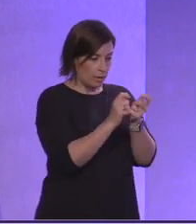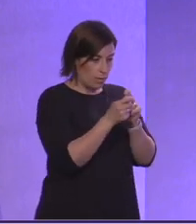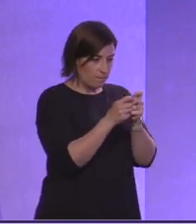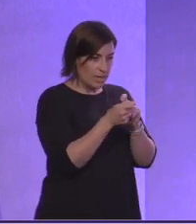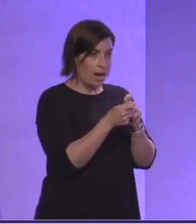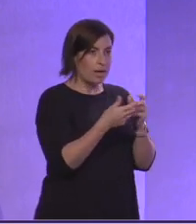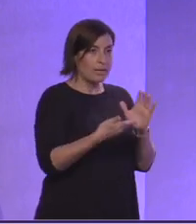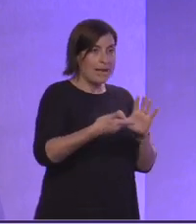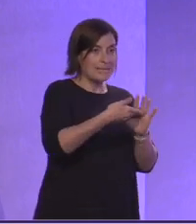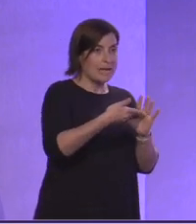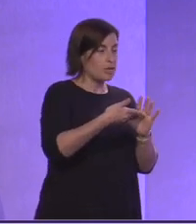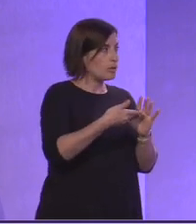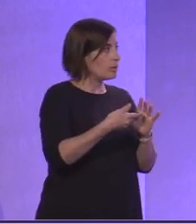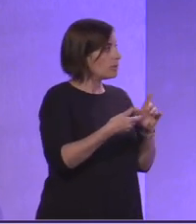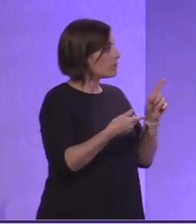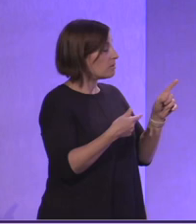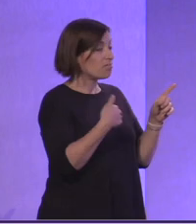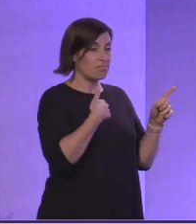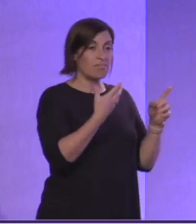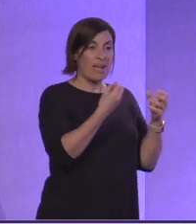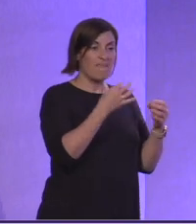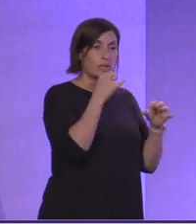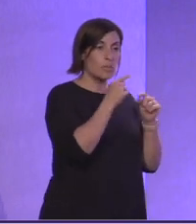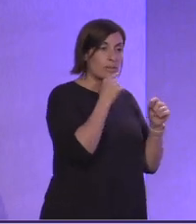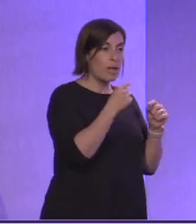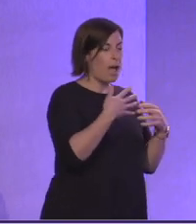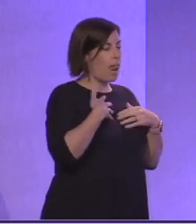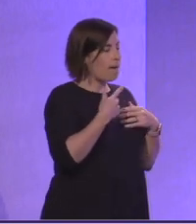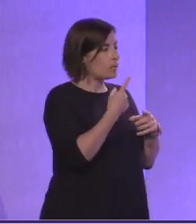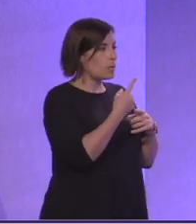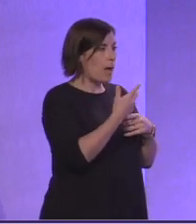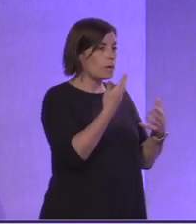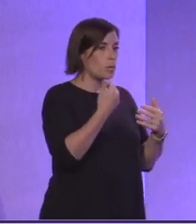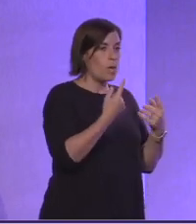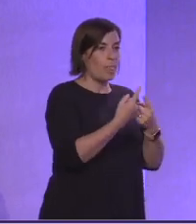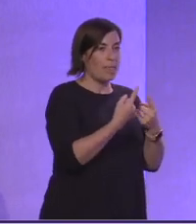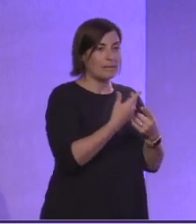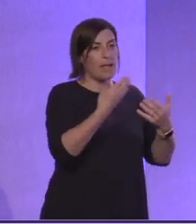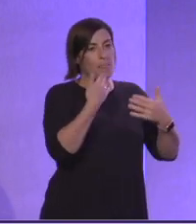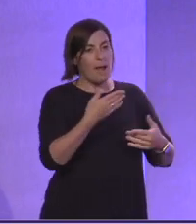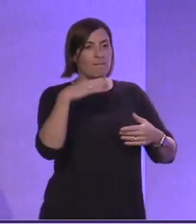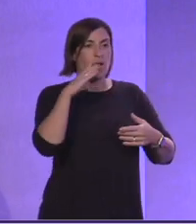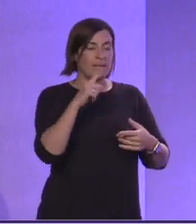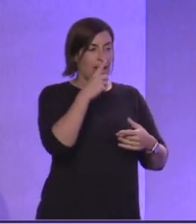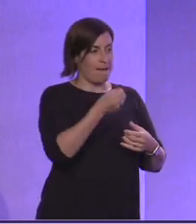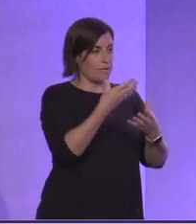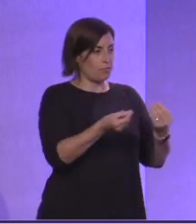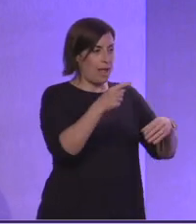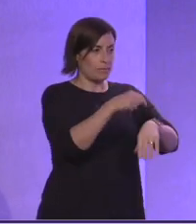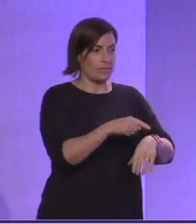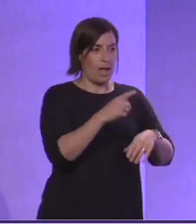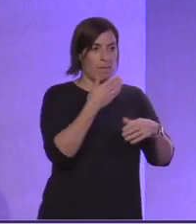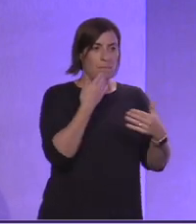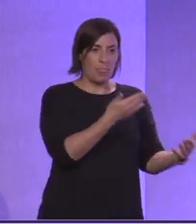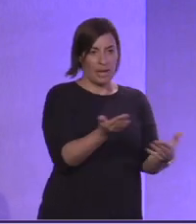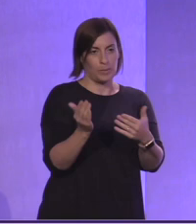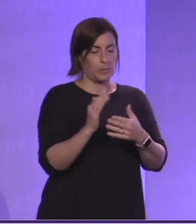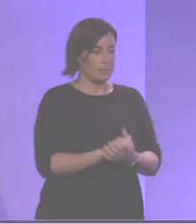well. I am on Twitter. I love to talk about all these cool things. I'm going to run out of time, but thank you very much for listening. I hope you found this useful.